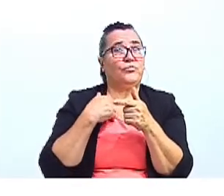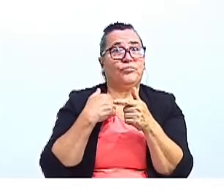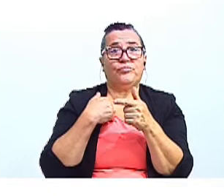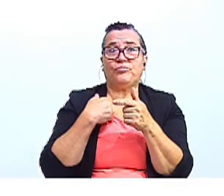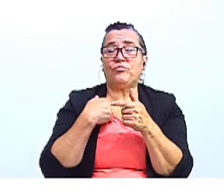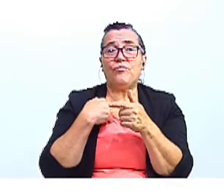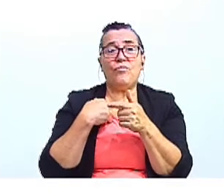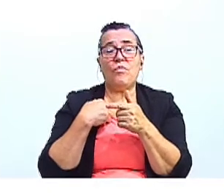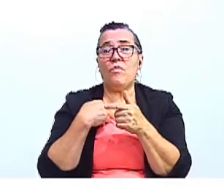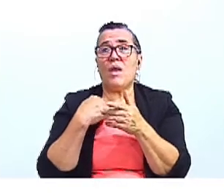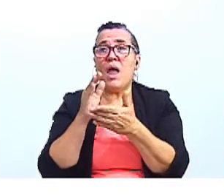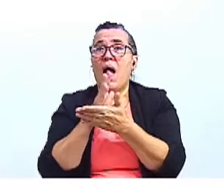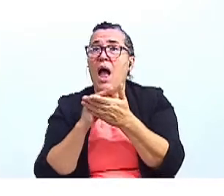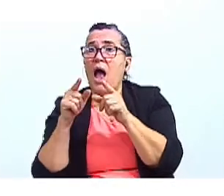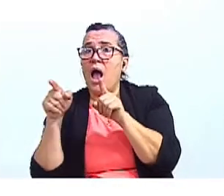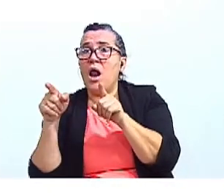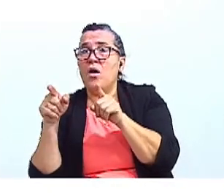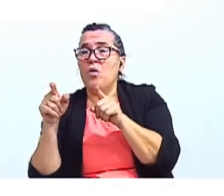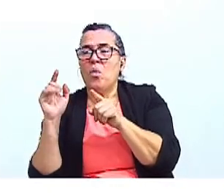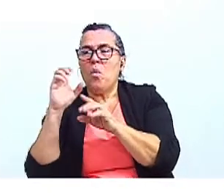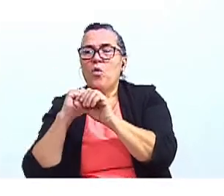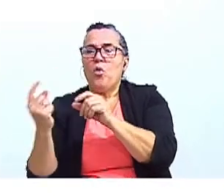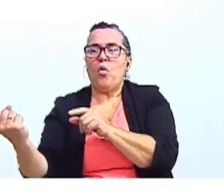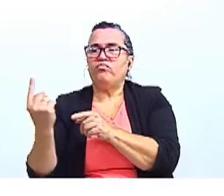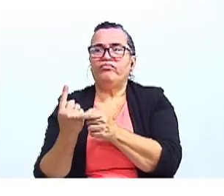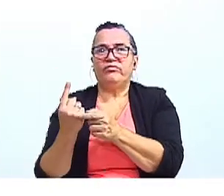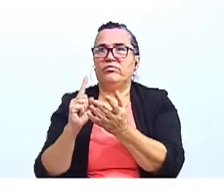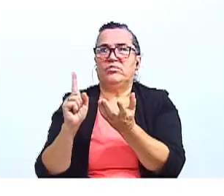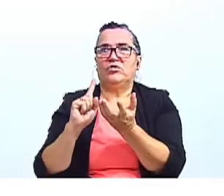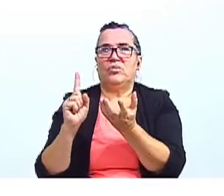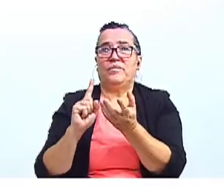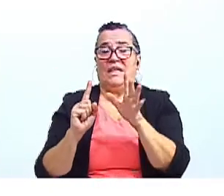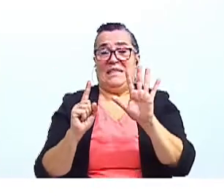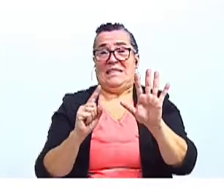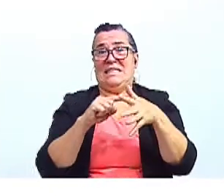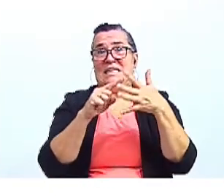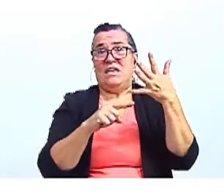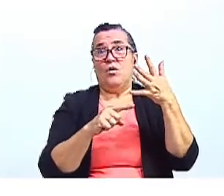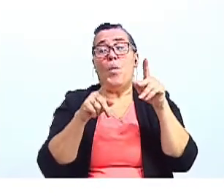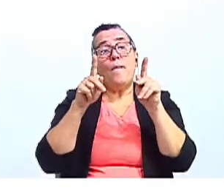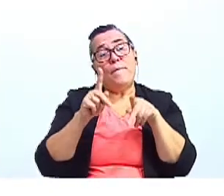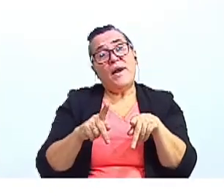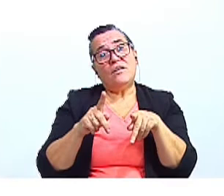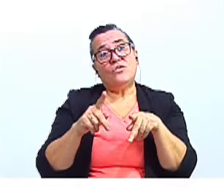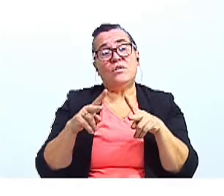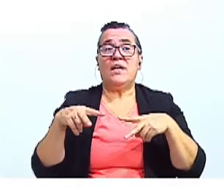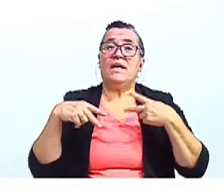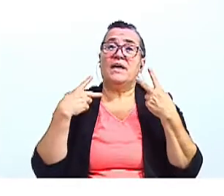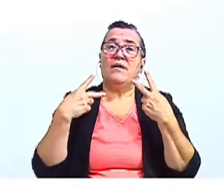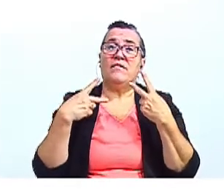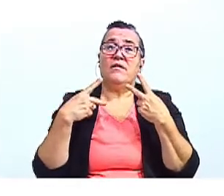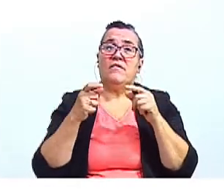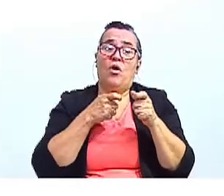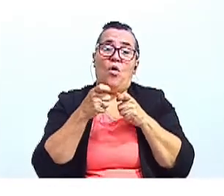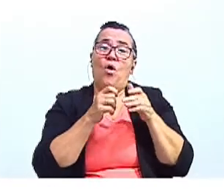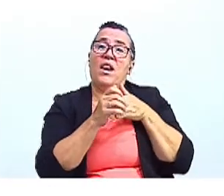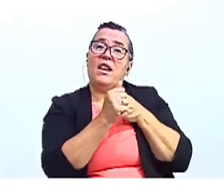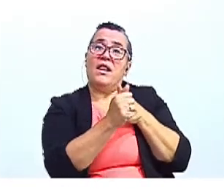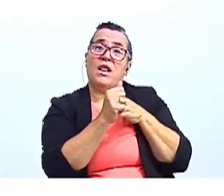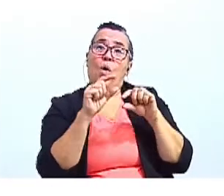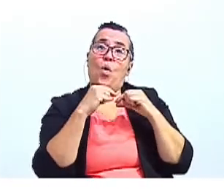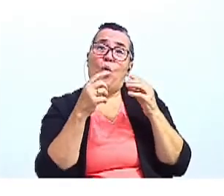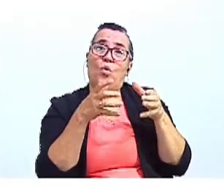or something into account. And number 5, it is the person who leads or commands a group. Then we